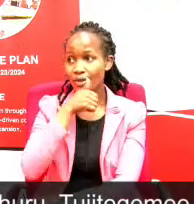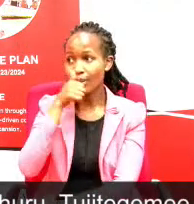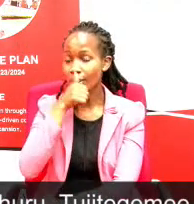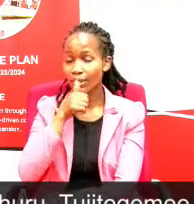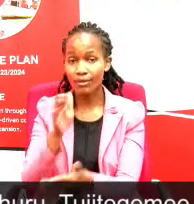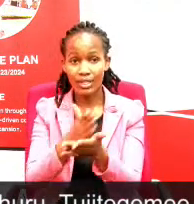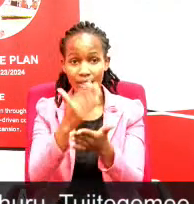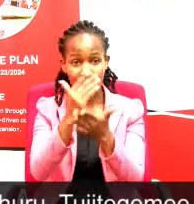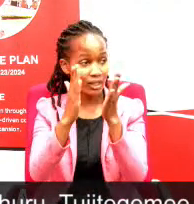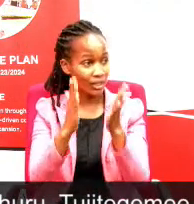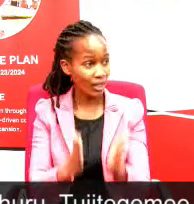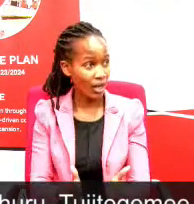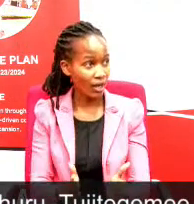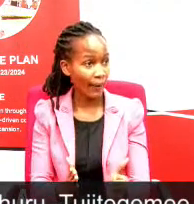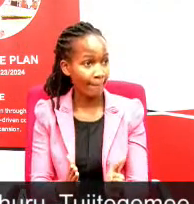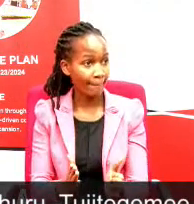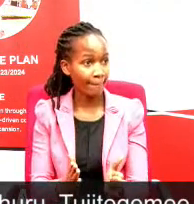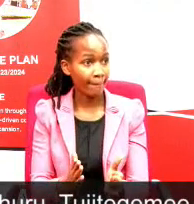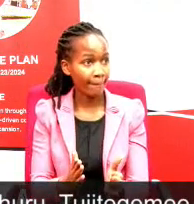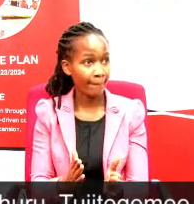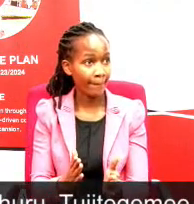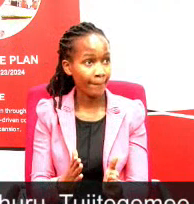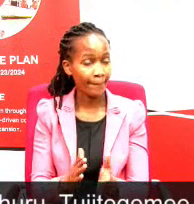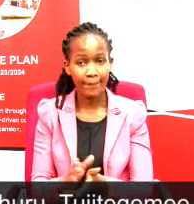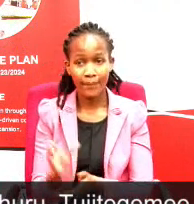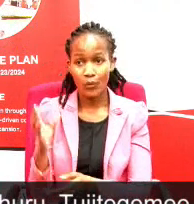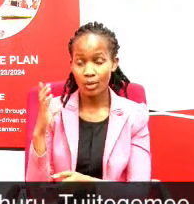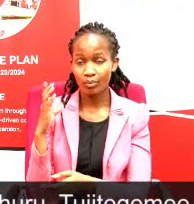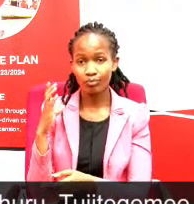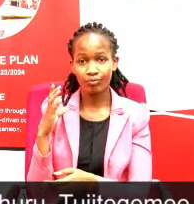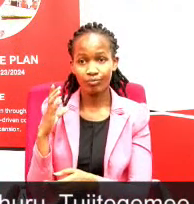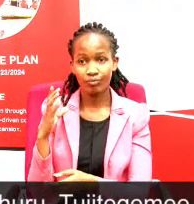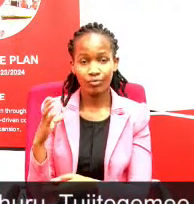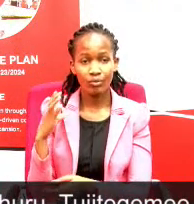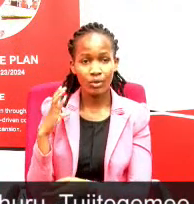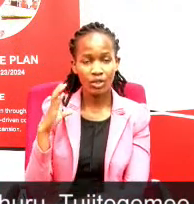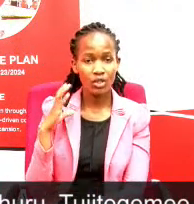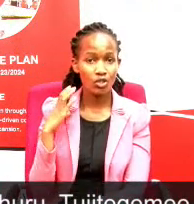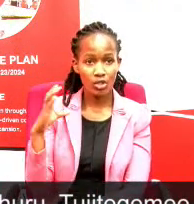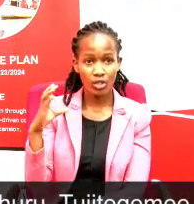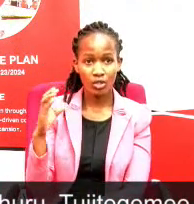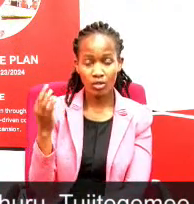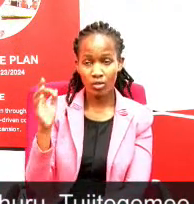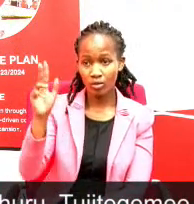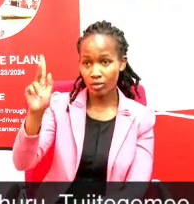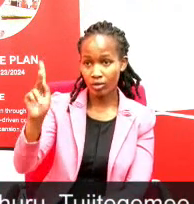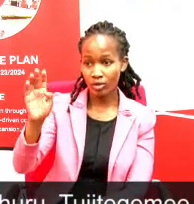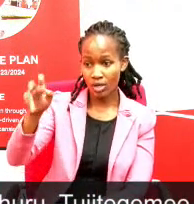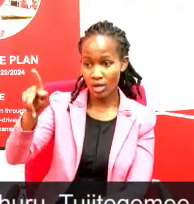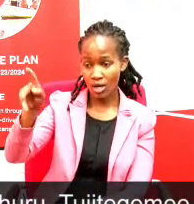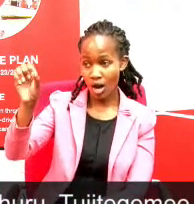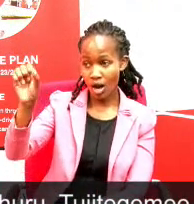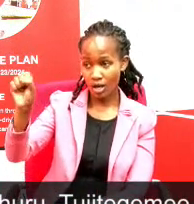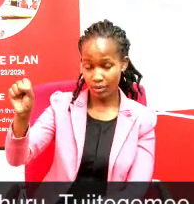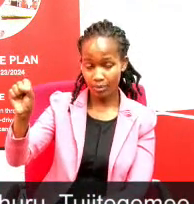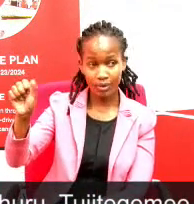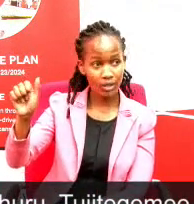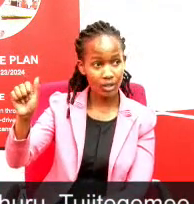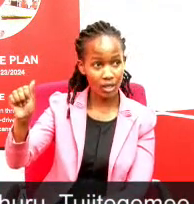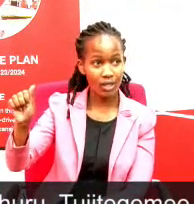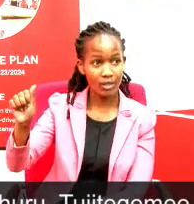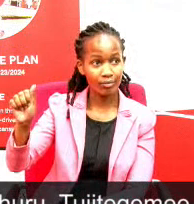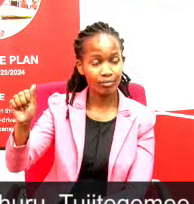sector, the chairperson of KEPSA, Mr. Mushai